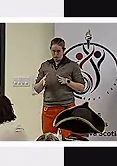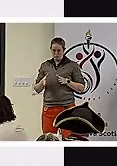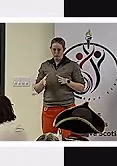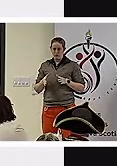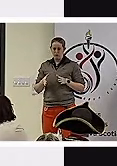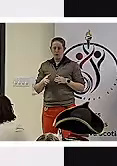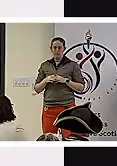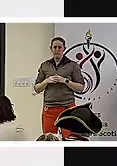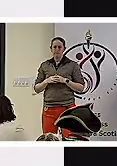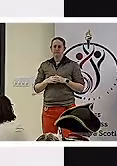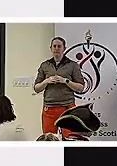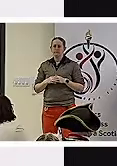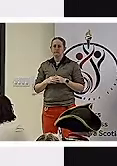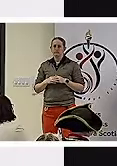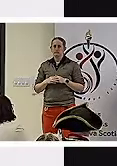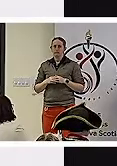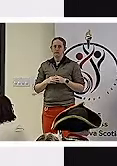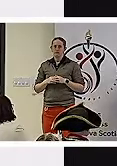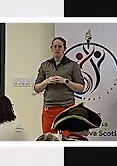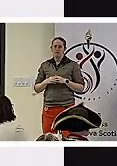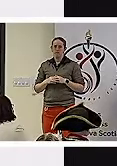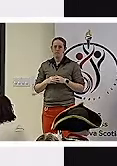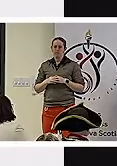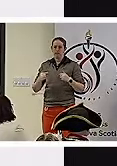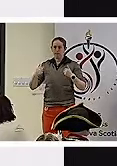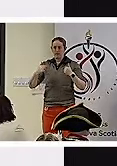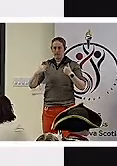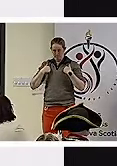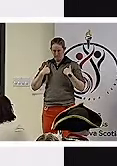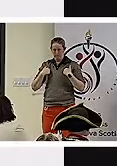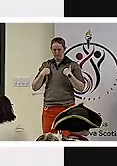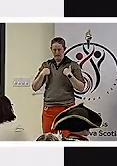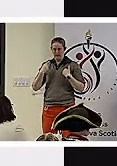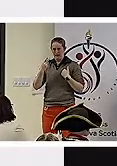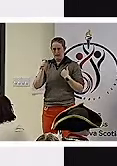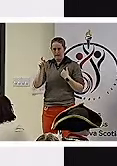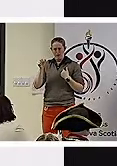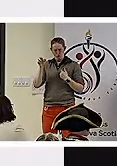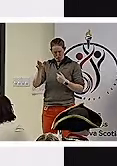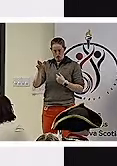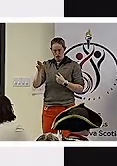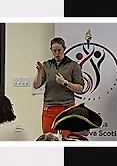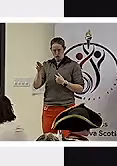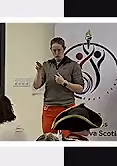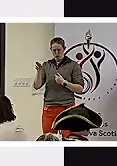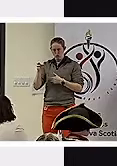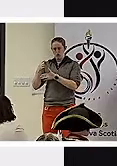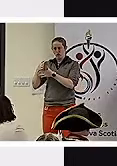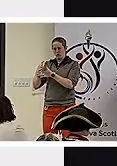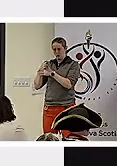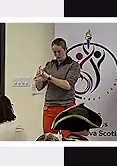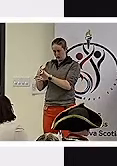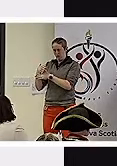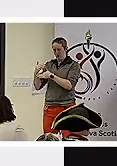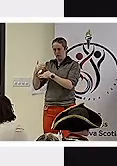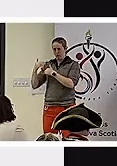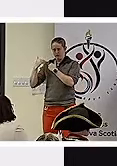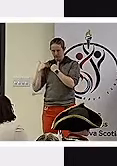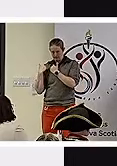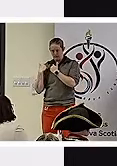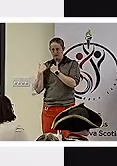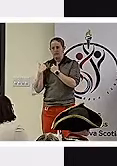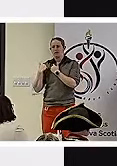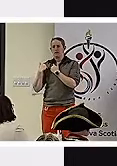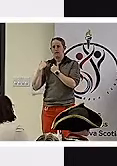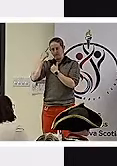All the participants, me and Heather share the responsibility for being